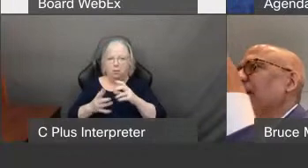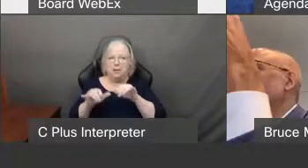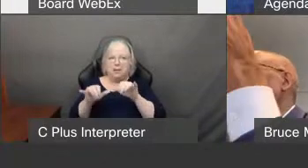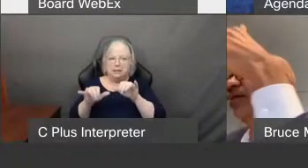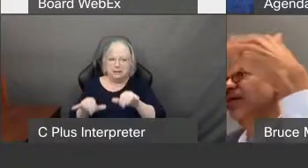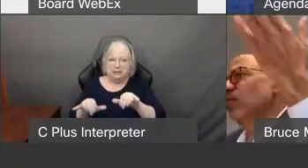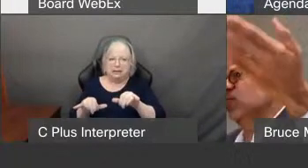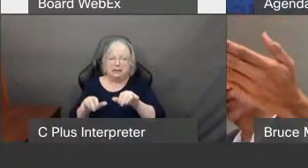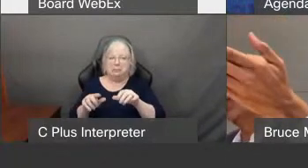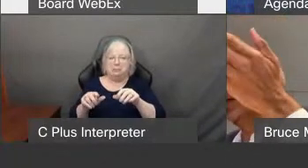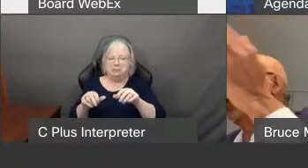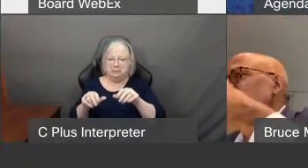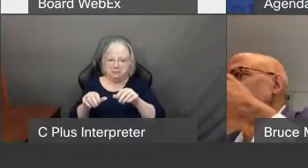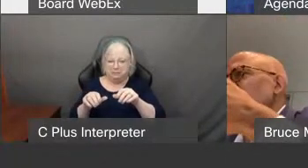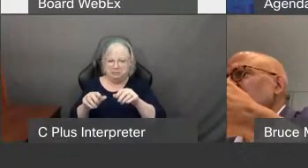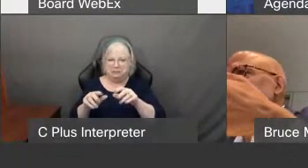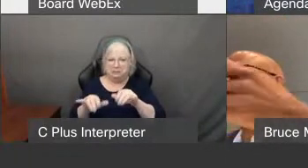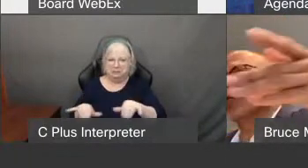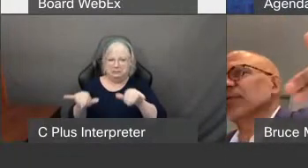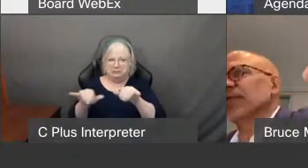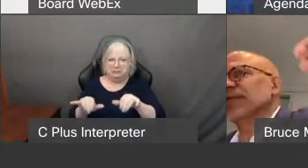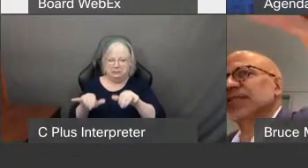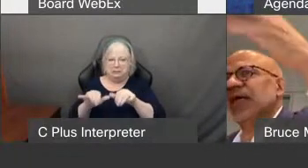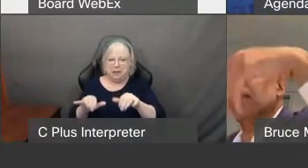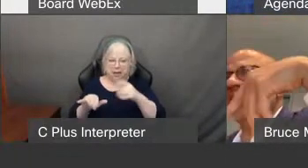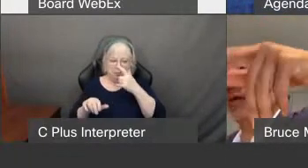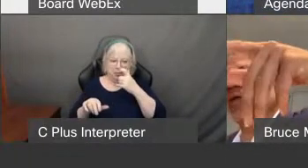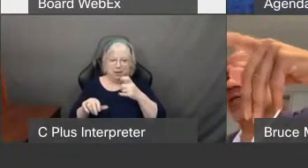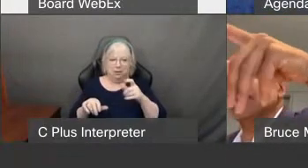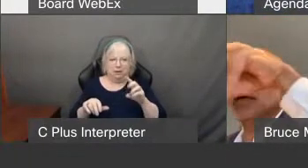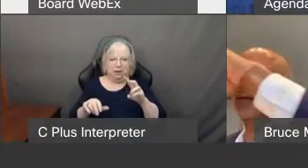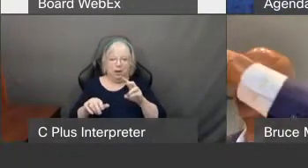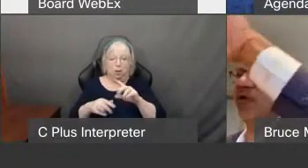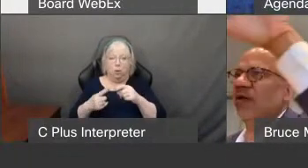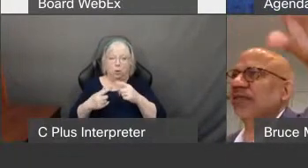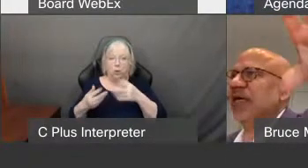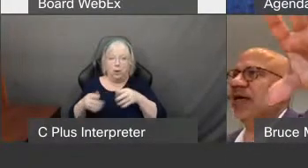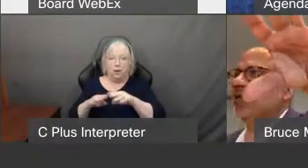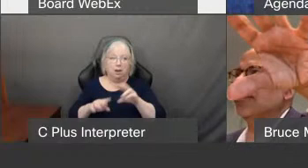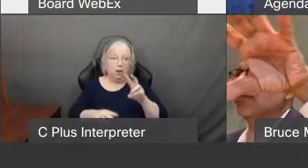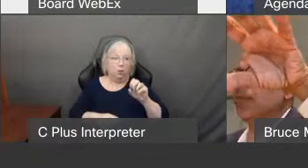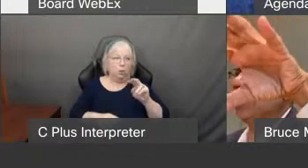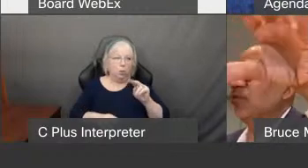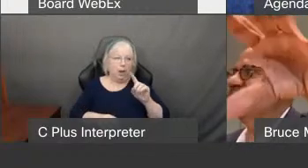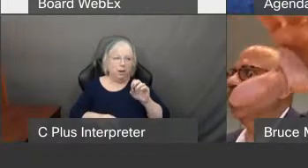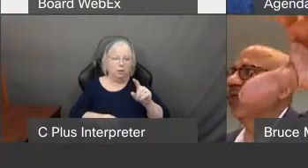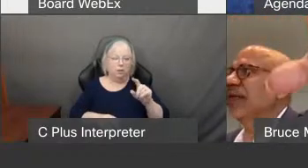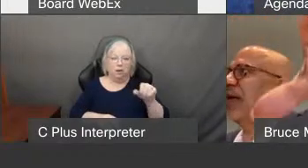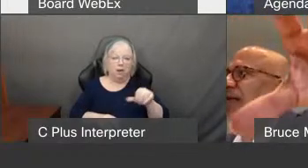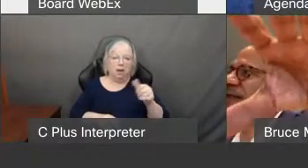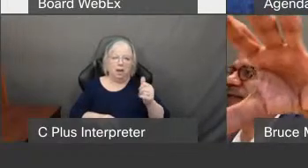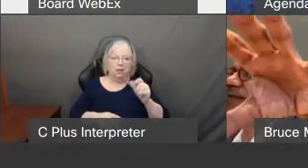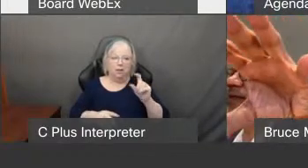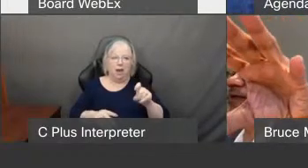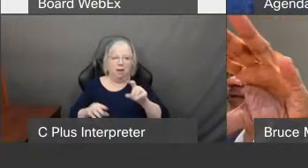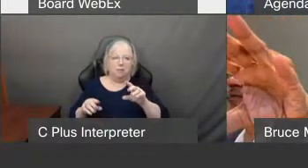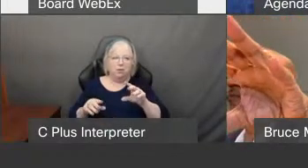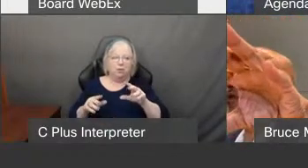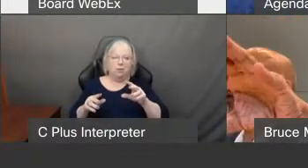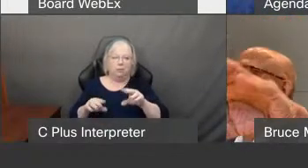moving around. When we adjourn this, Wendell and his staff, they and IT, they got to move all this out because there's somebody moving in tonight.